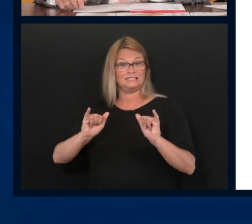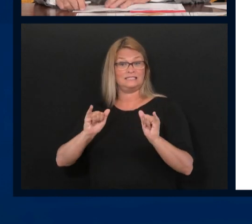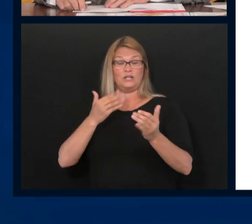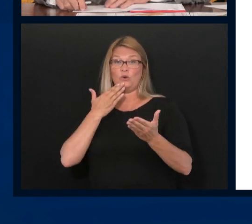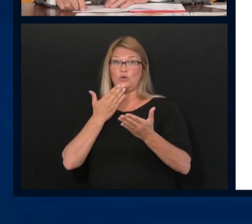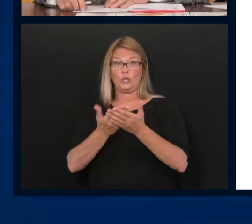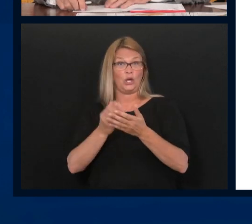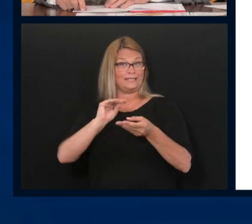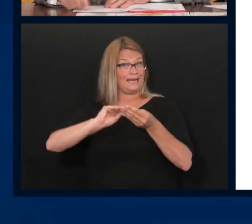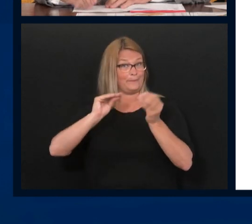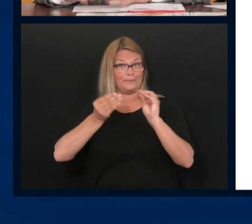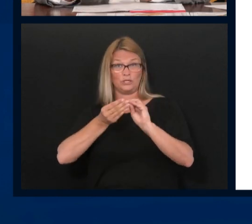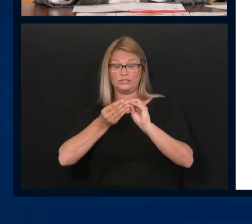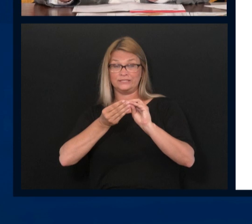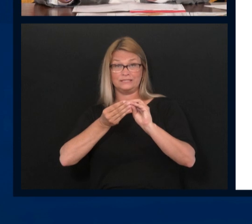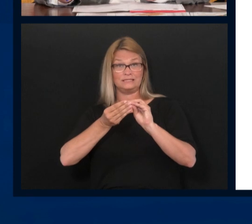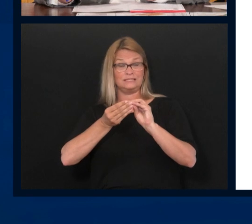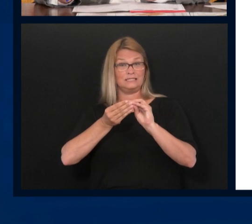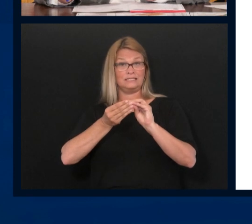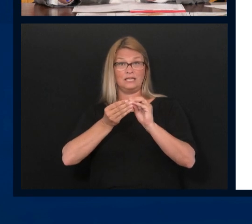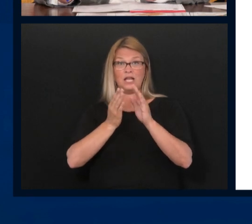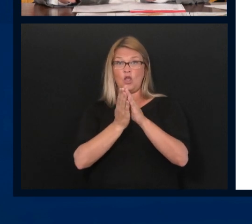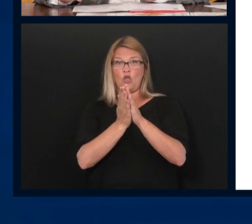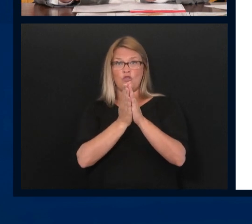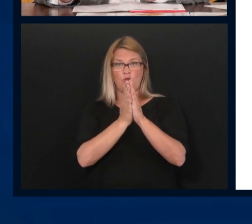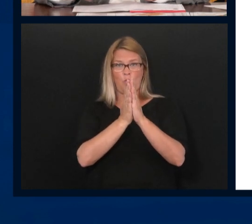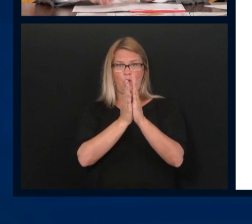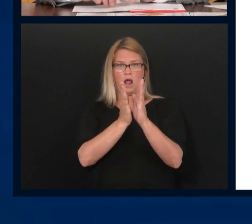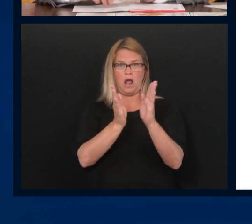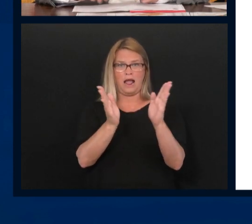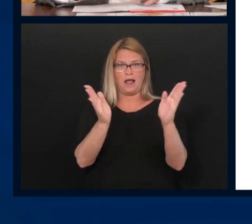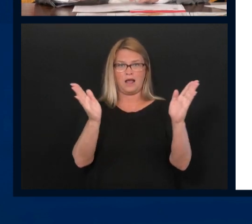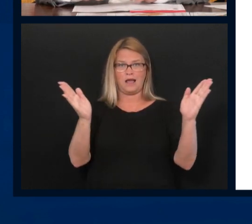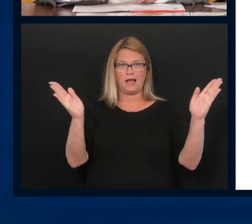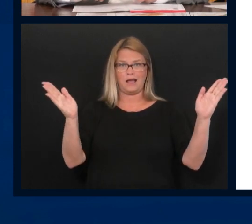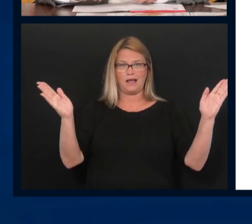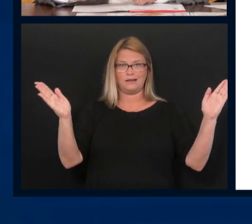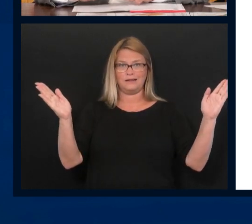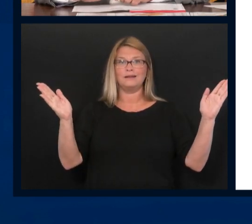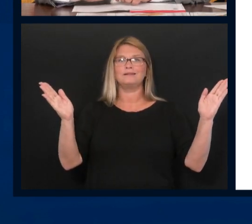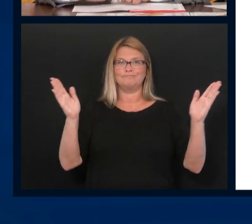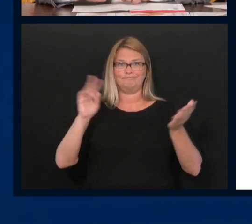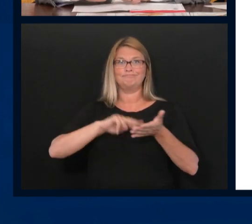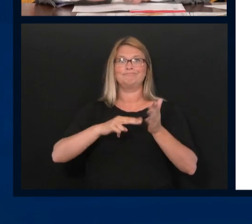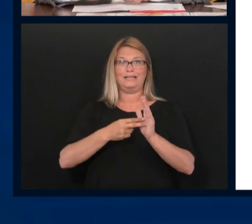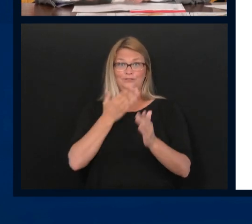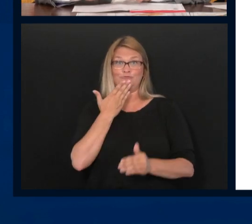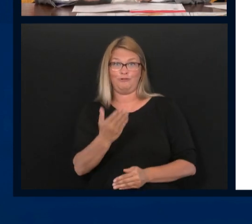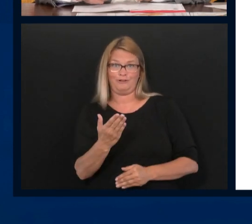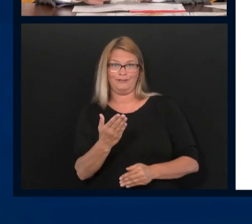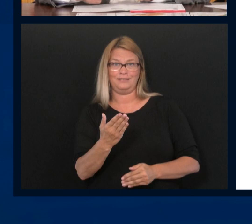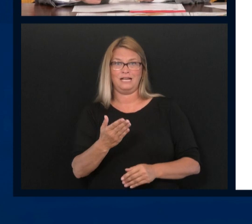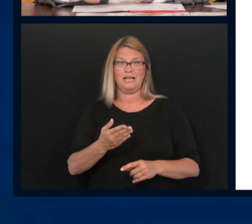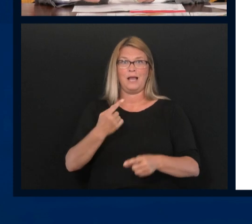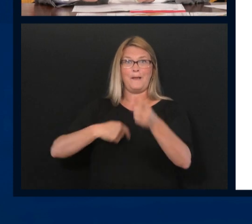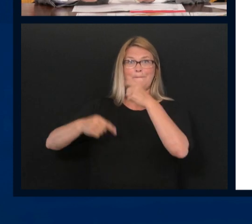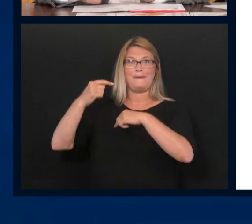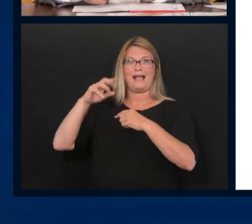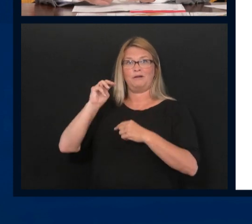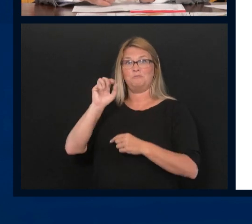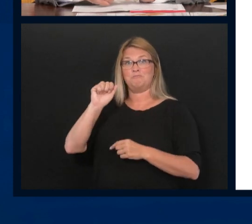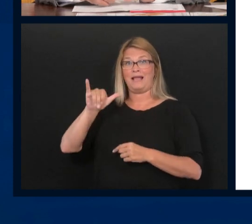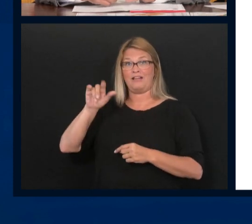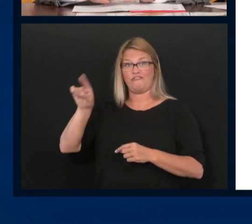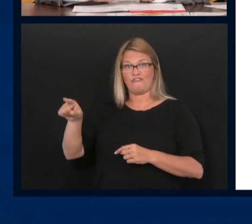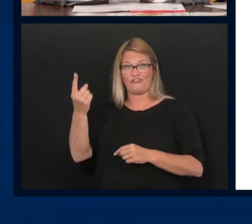way we want them to trend. The wider they get, the better. If you look back to May 1st, and, you know, you'll see that we